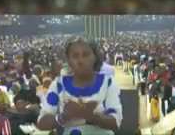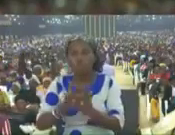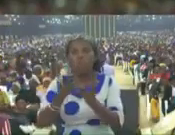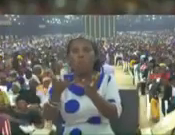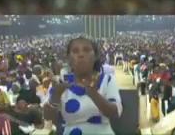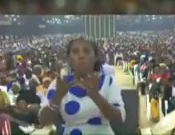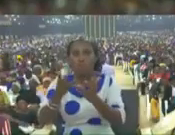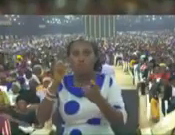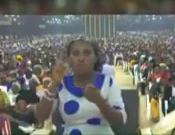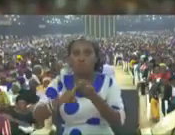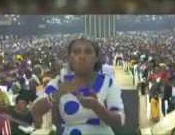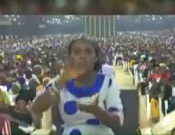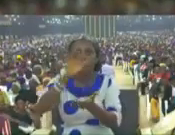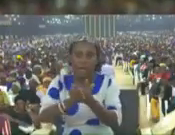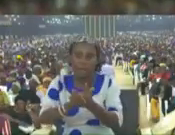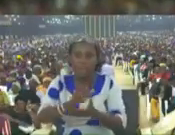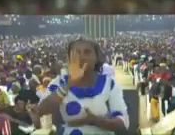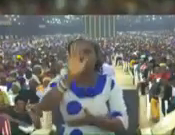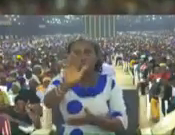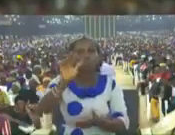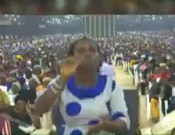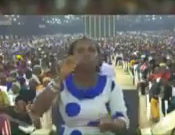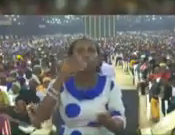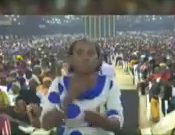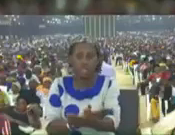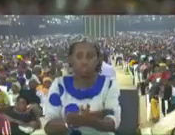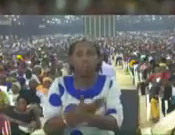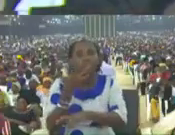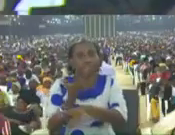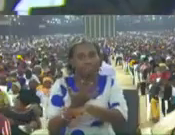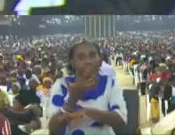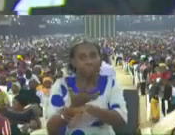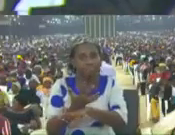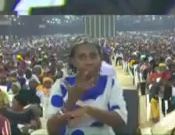your daughter. We'll come to restitute.